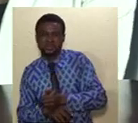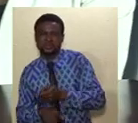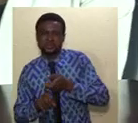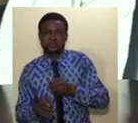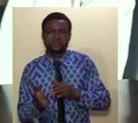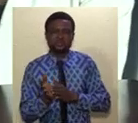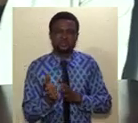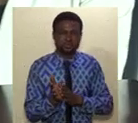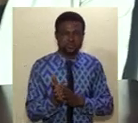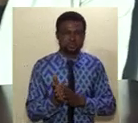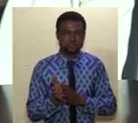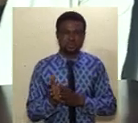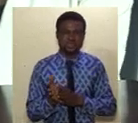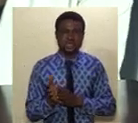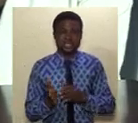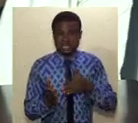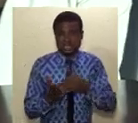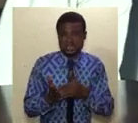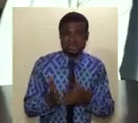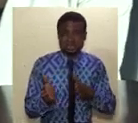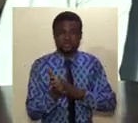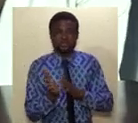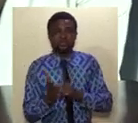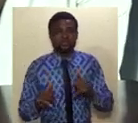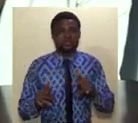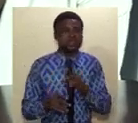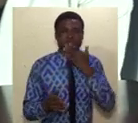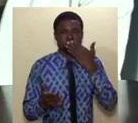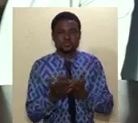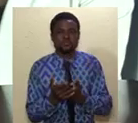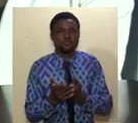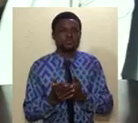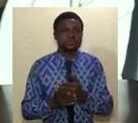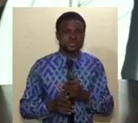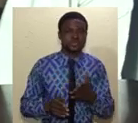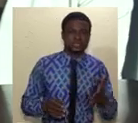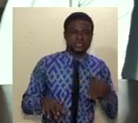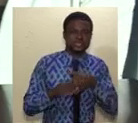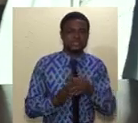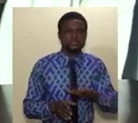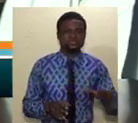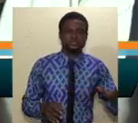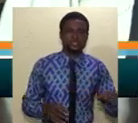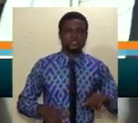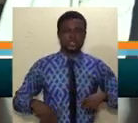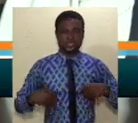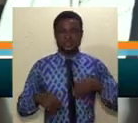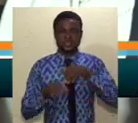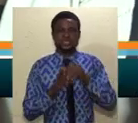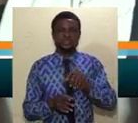for schools play a very pivotal role. And that's one of the reasons why in